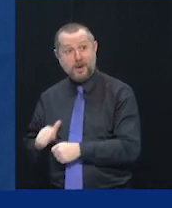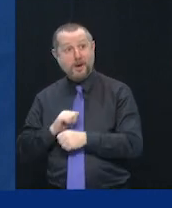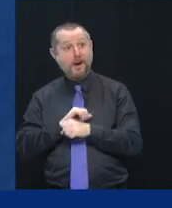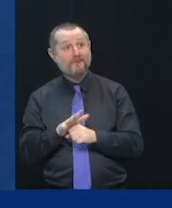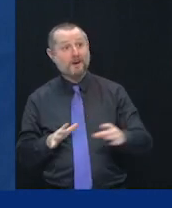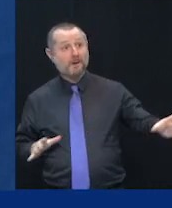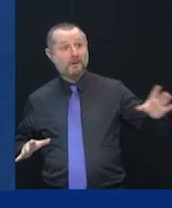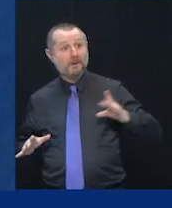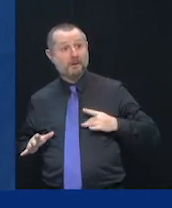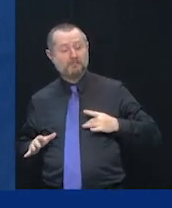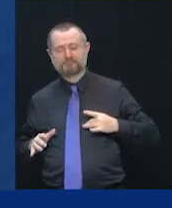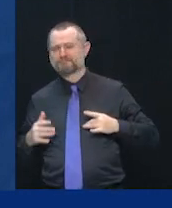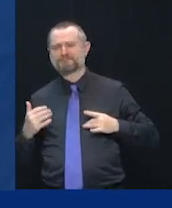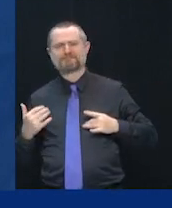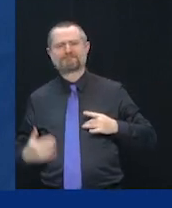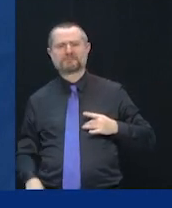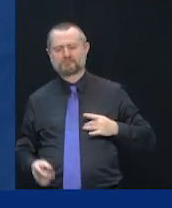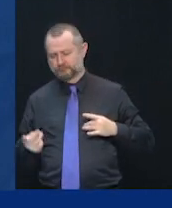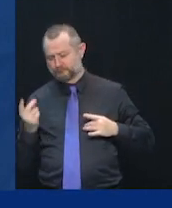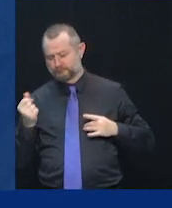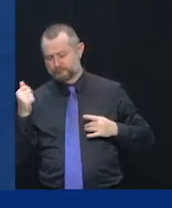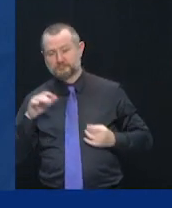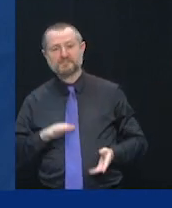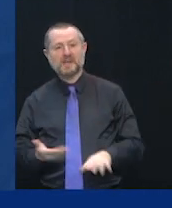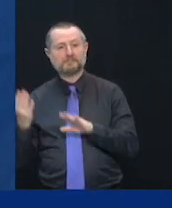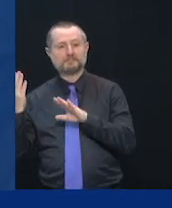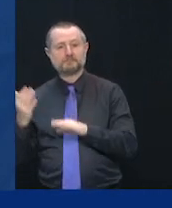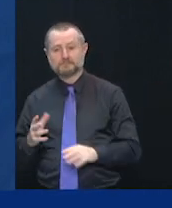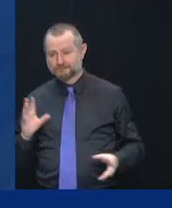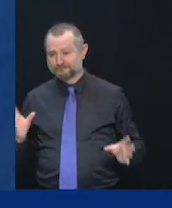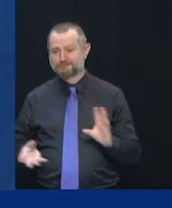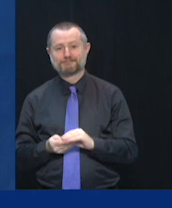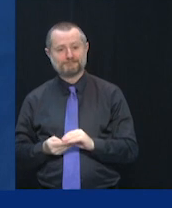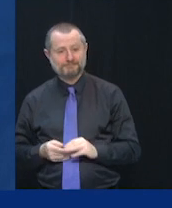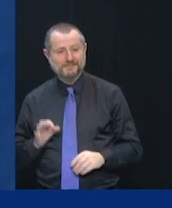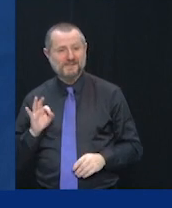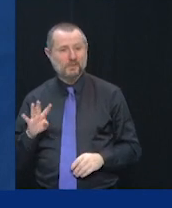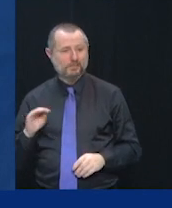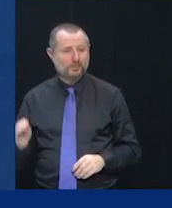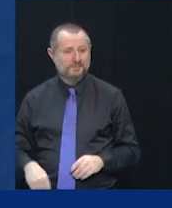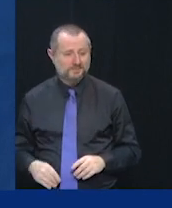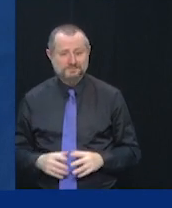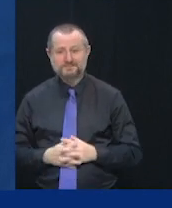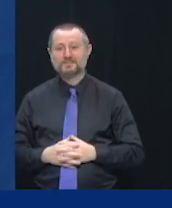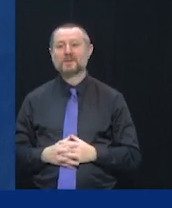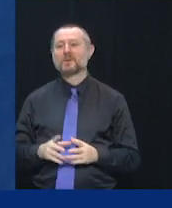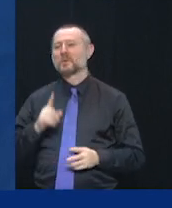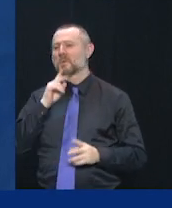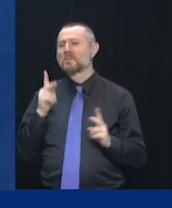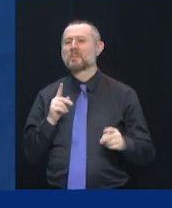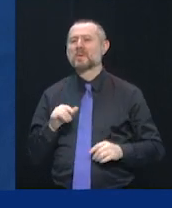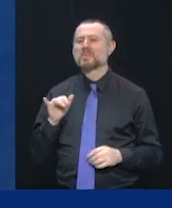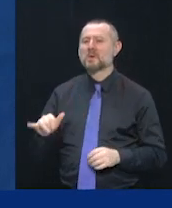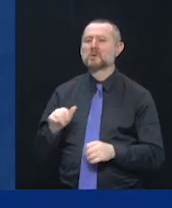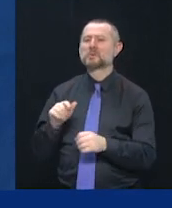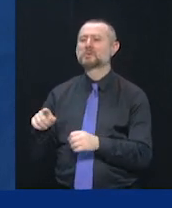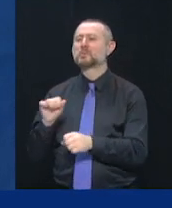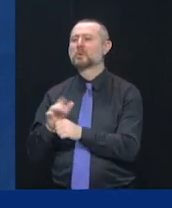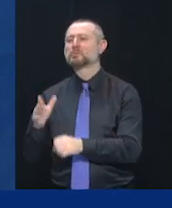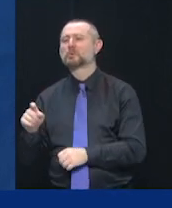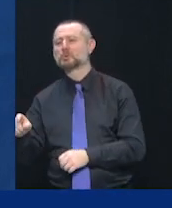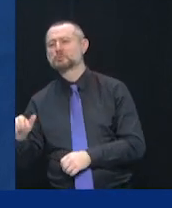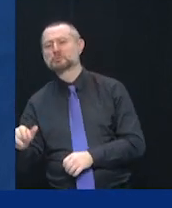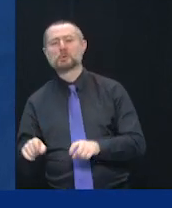94%. So, why don't we do this group of workers? Why don't we do this group of workers? You do